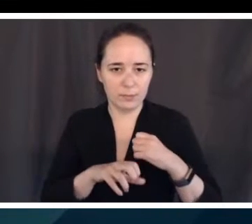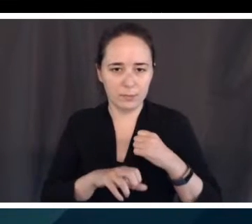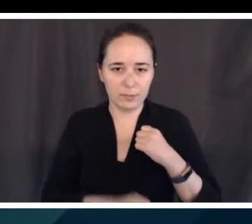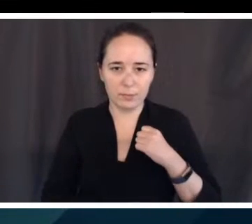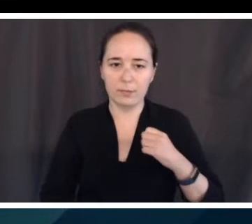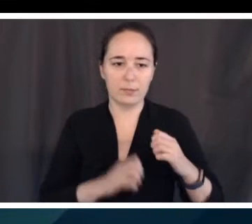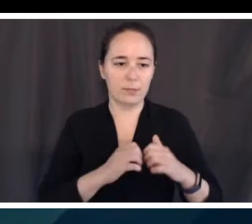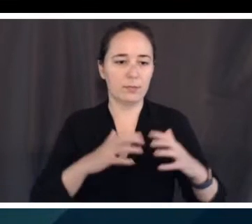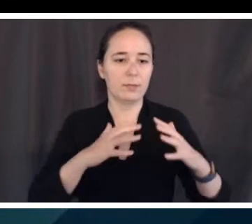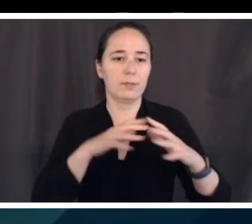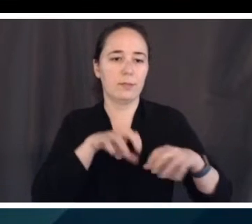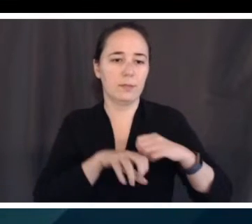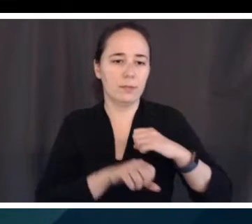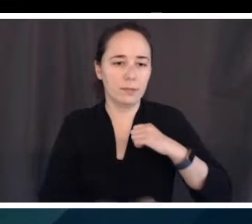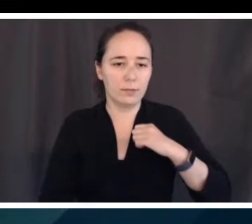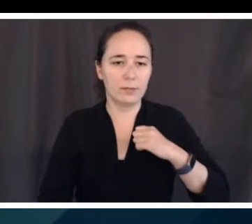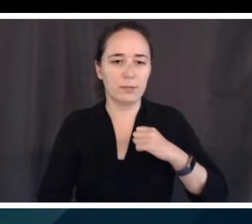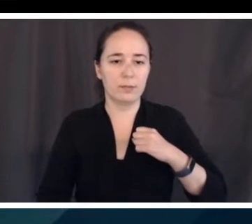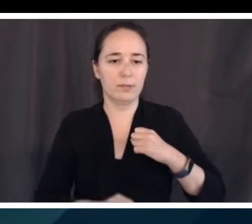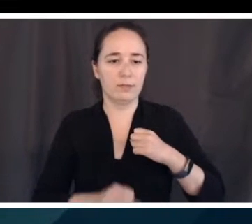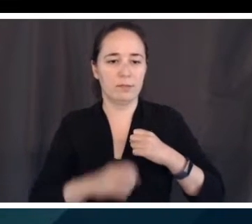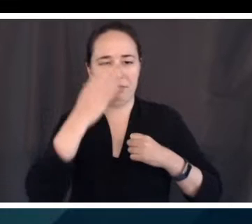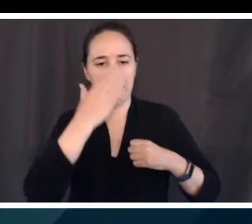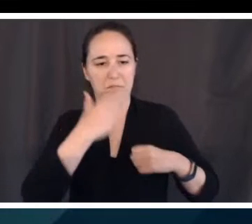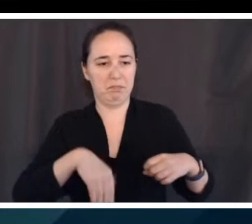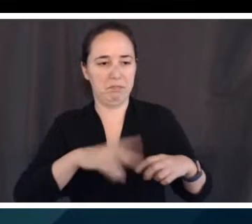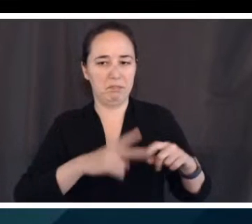that is formed around my heart.